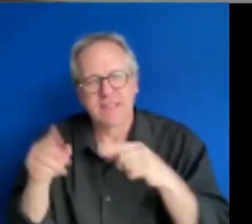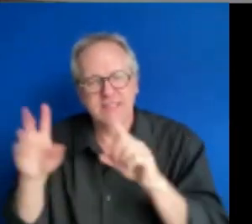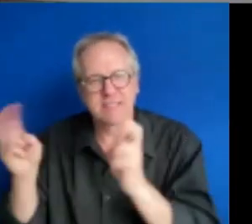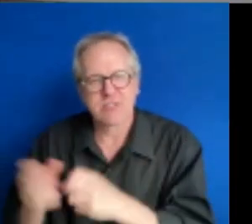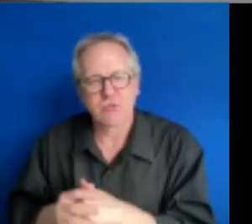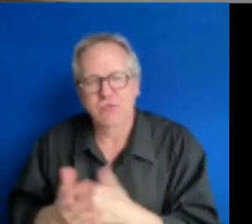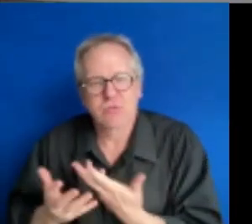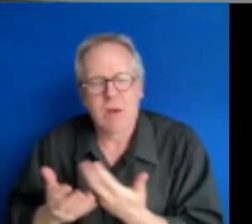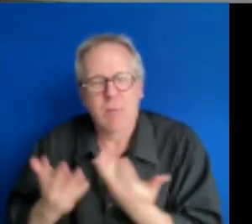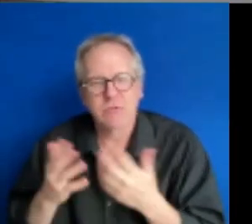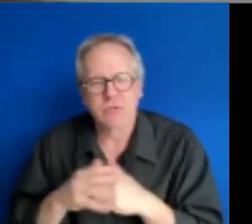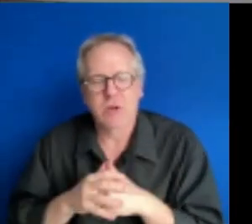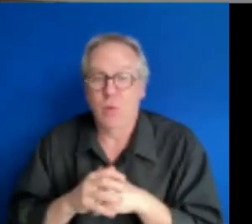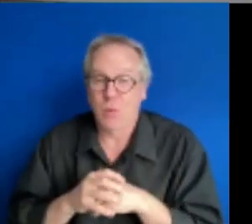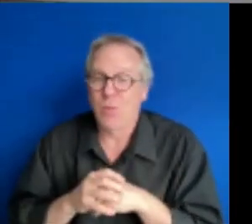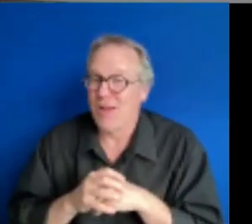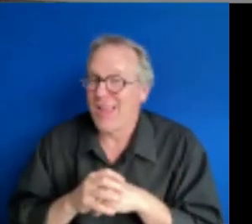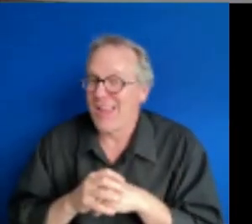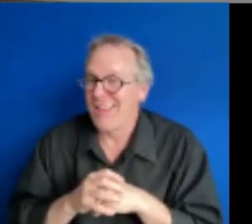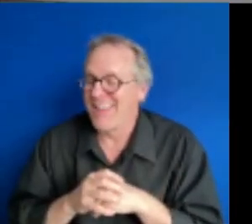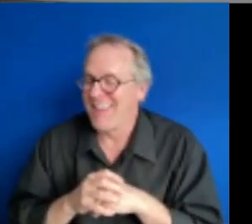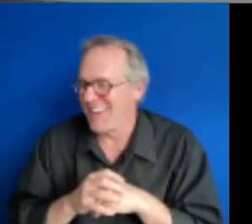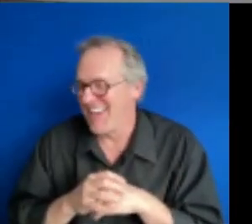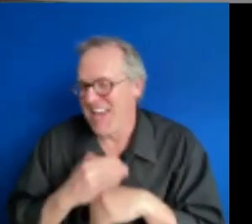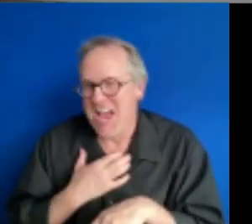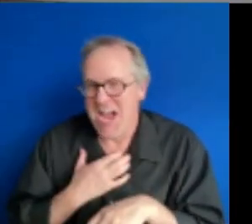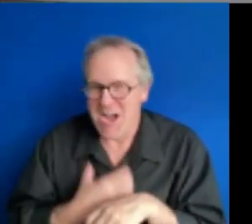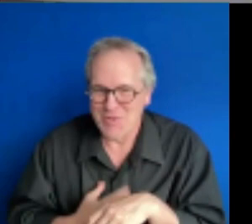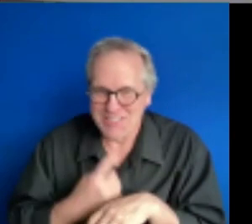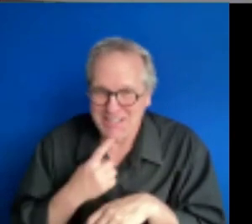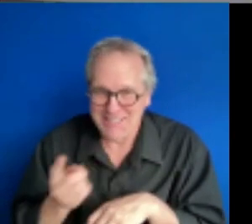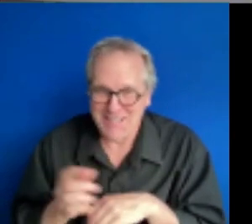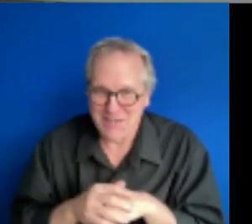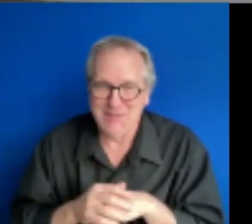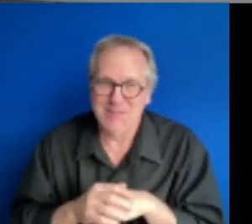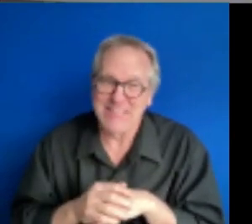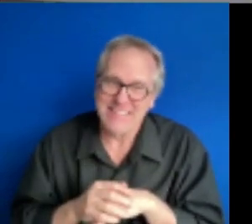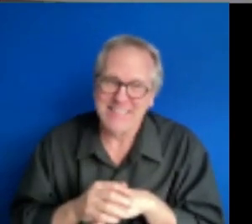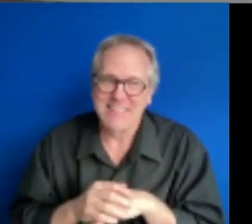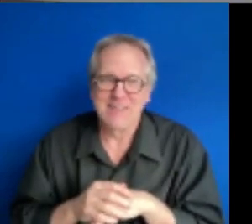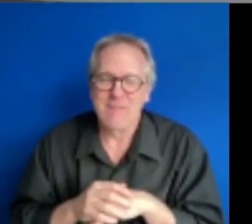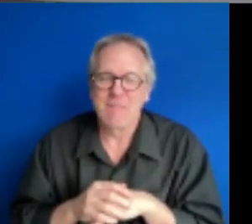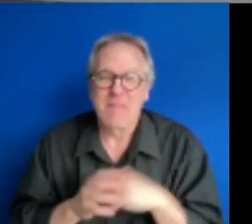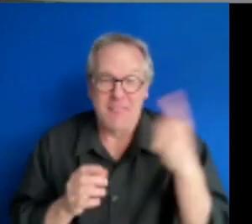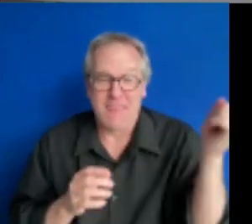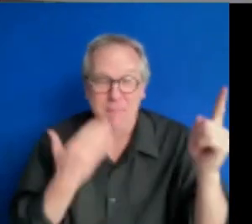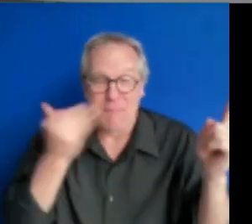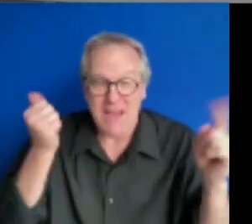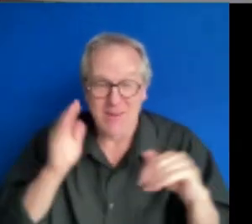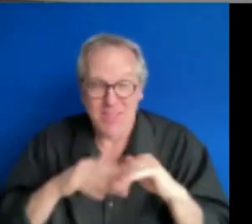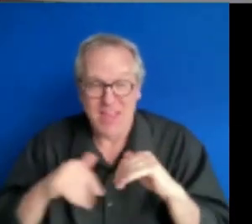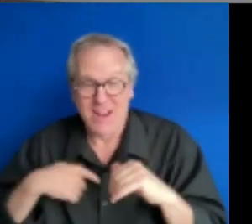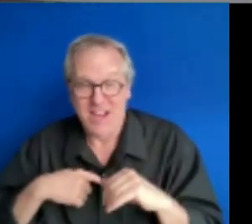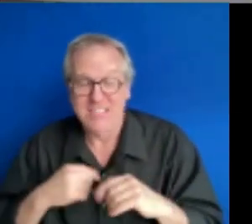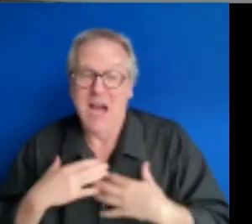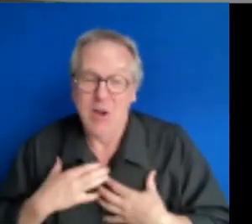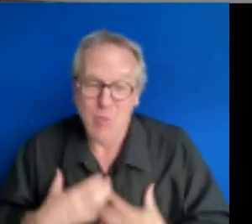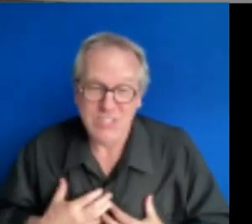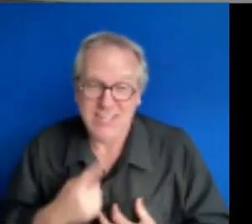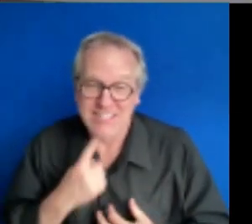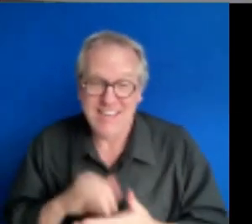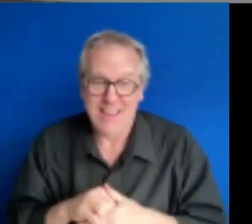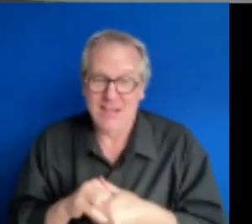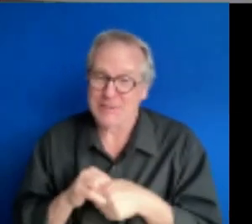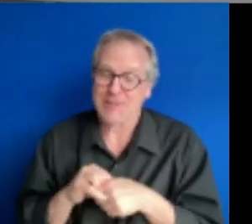Oh my. I wish I could say that they do better than we do,